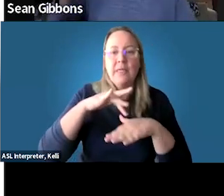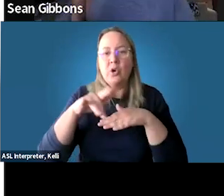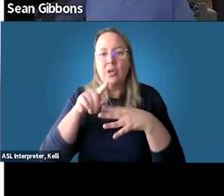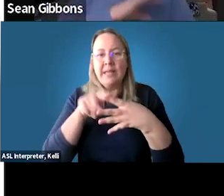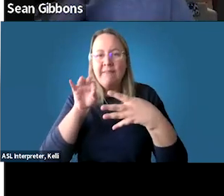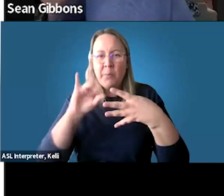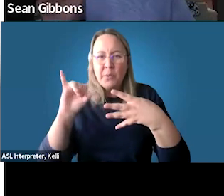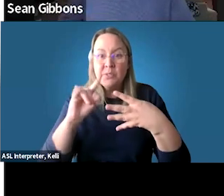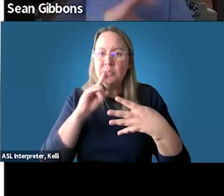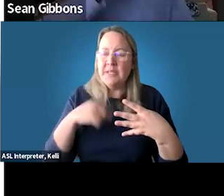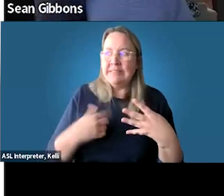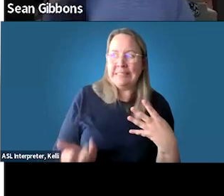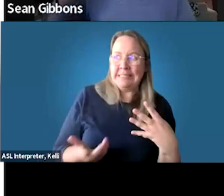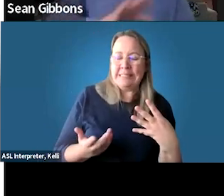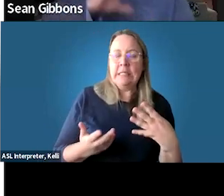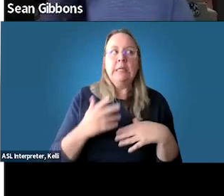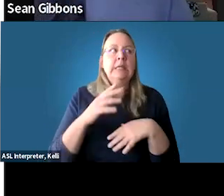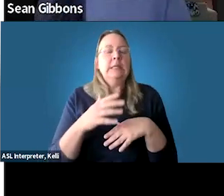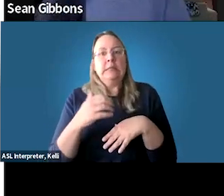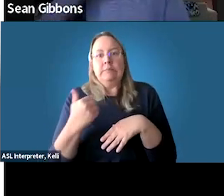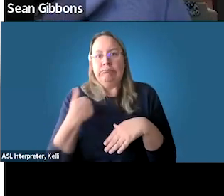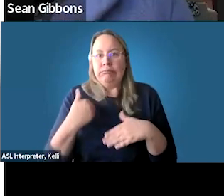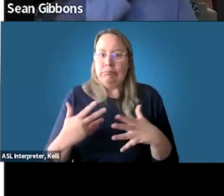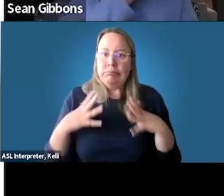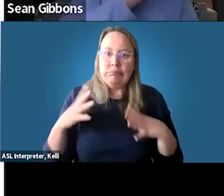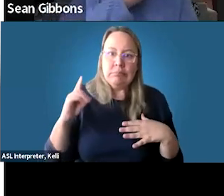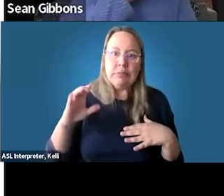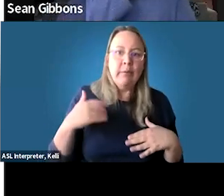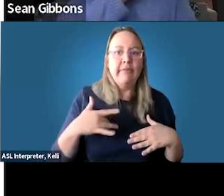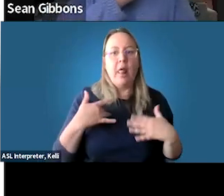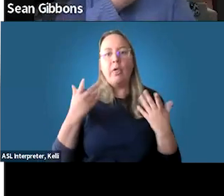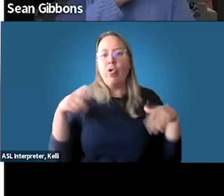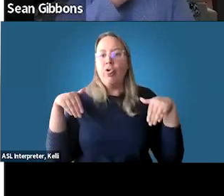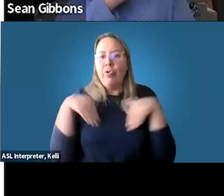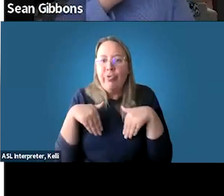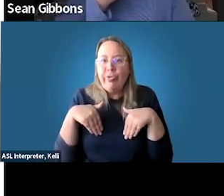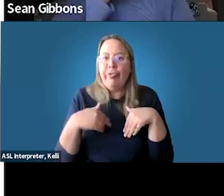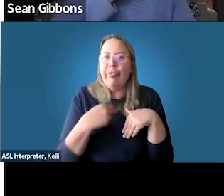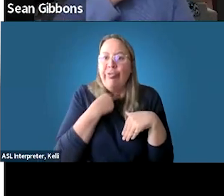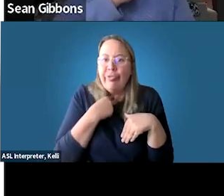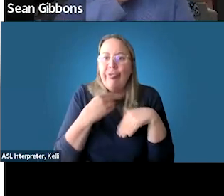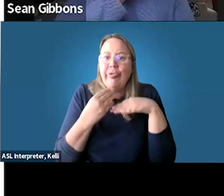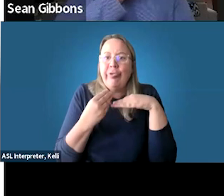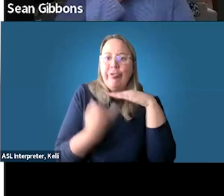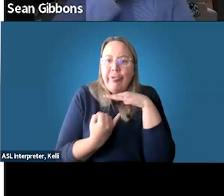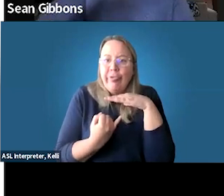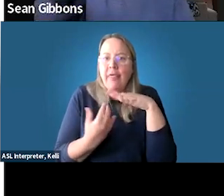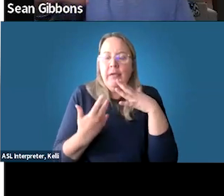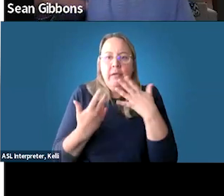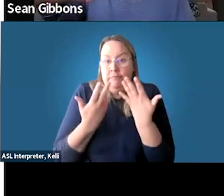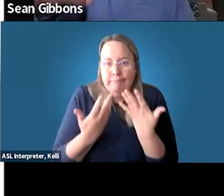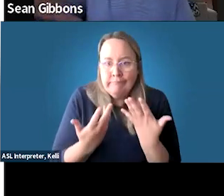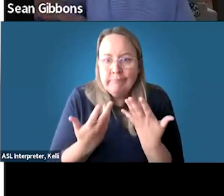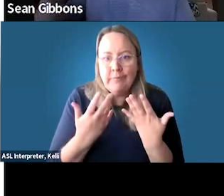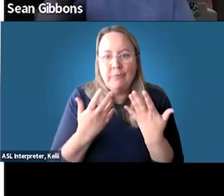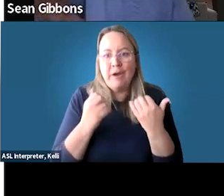So if you're feeling kind of after the holidays, or maybe it's cold, you kind of felt like you've been hermiting up a little bit, being indoors. If you're in one of those parts of the country, which